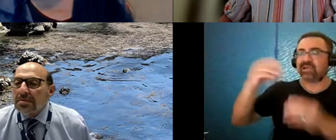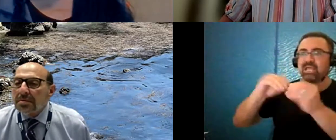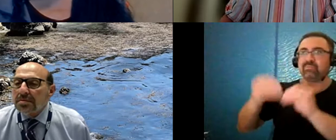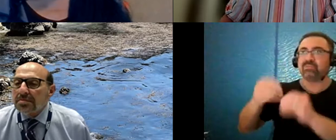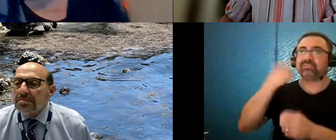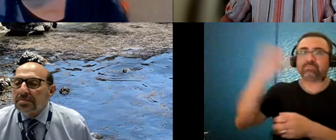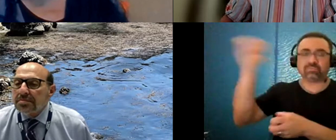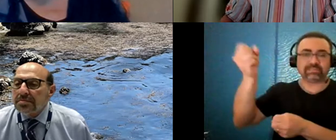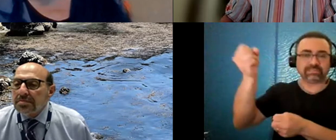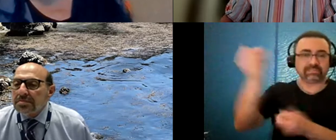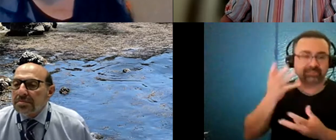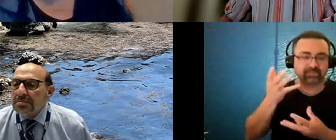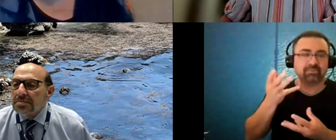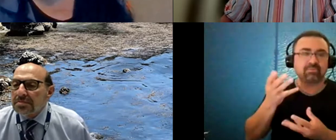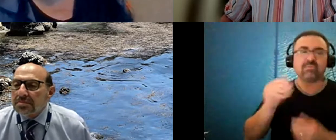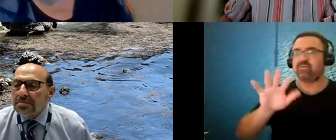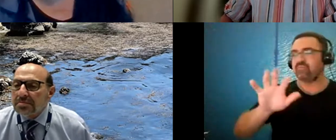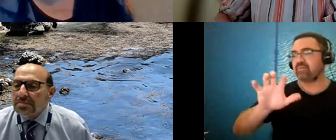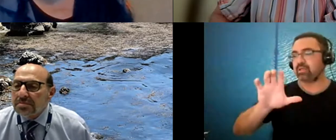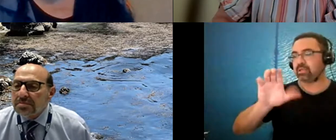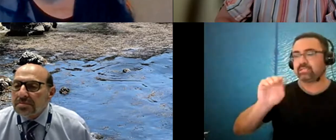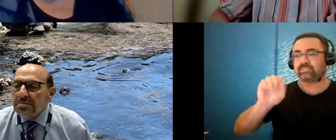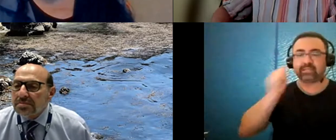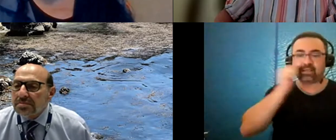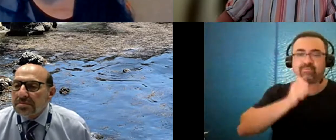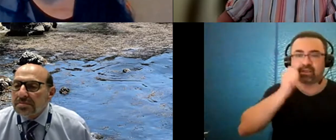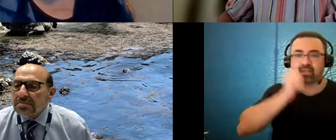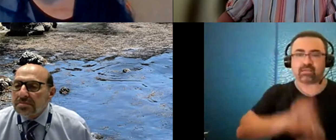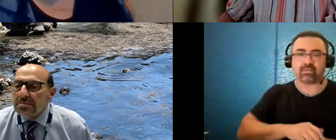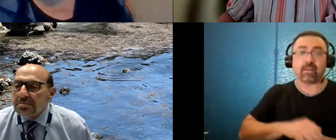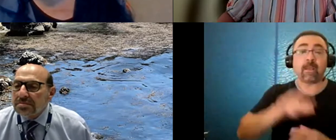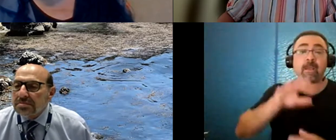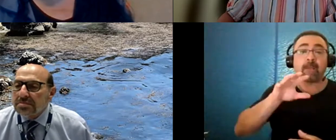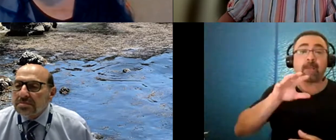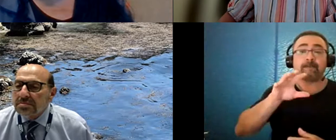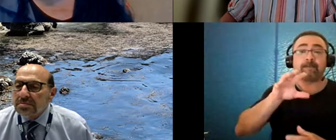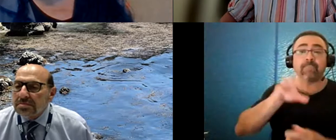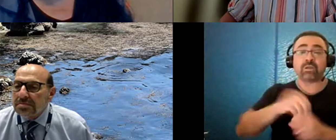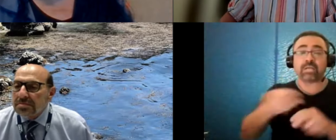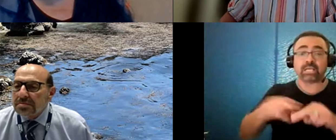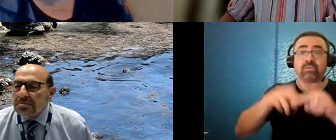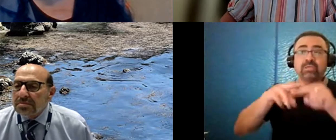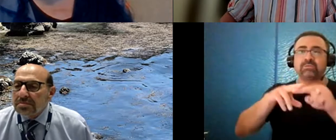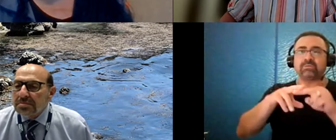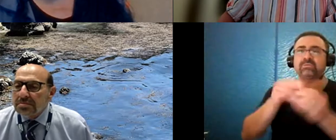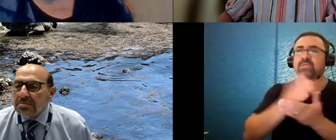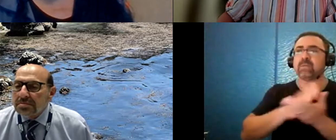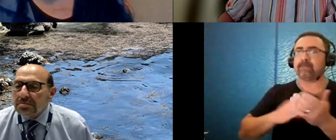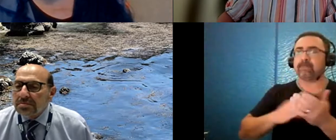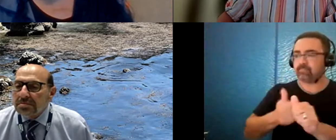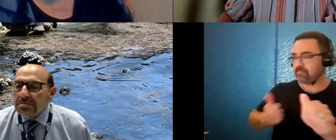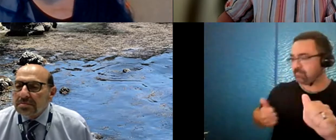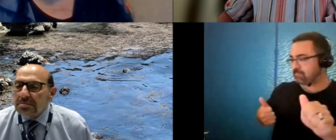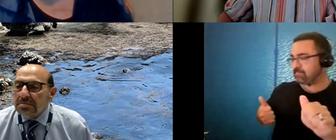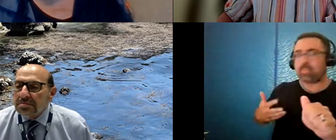receiving. We've been getting about 500 cases a day. Part of the increase is due to some backlog, but I